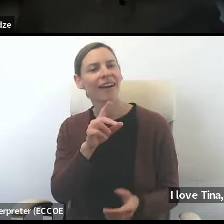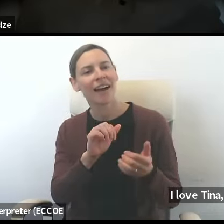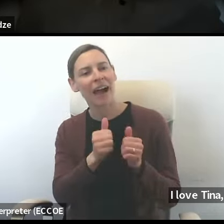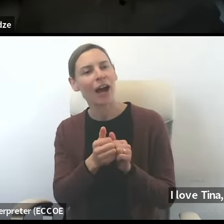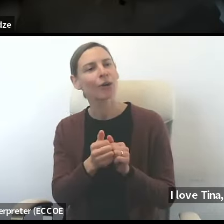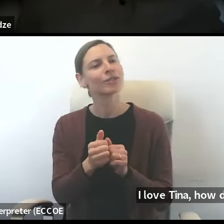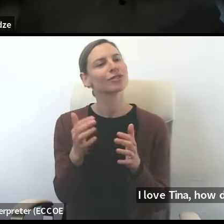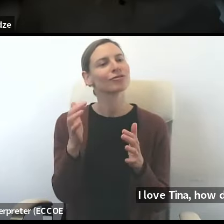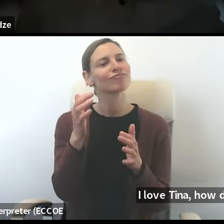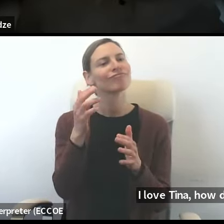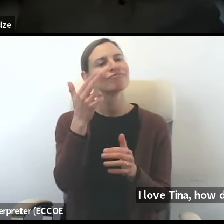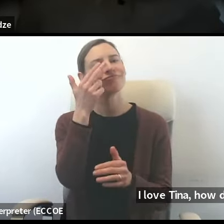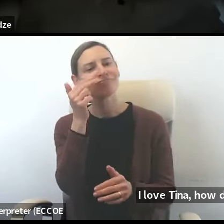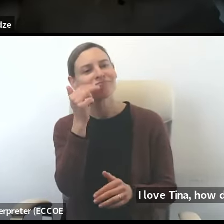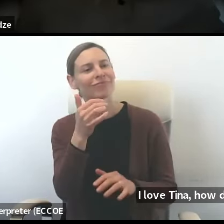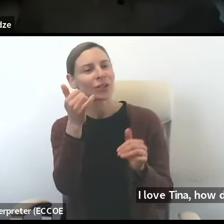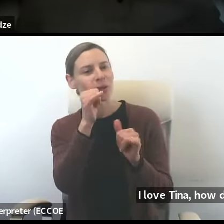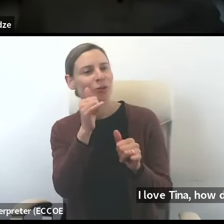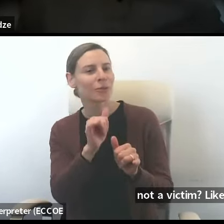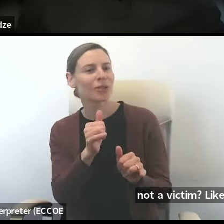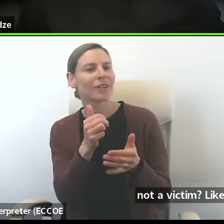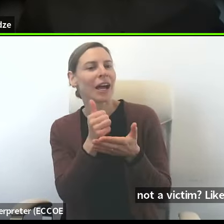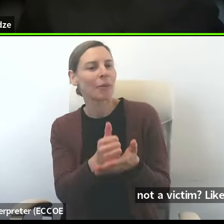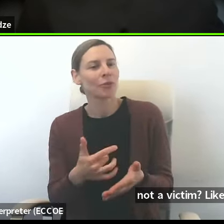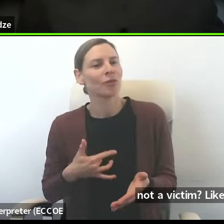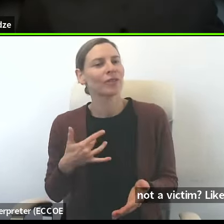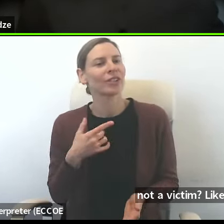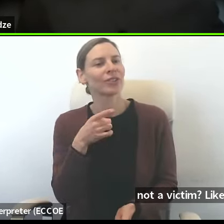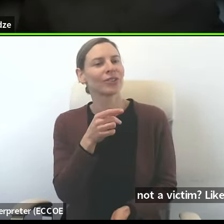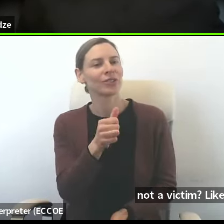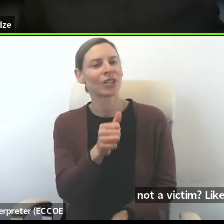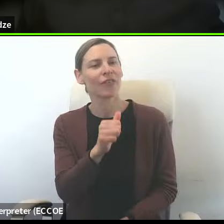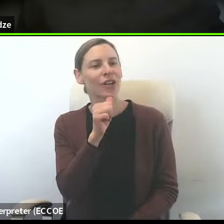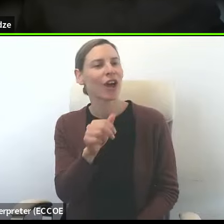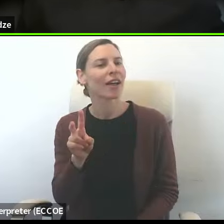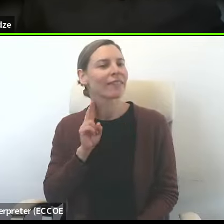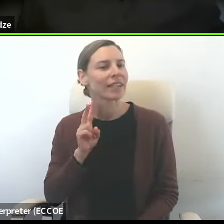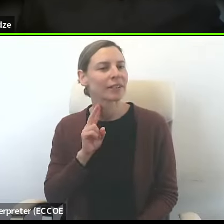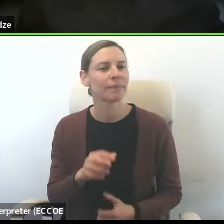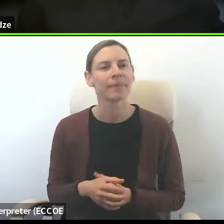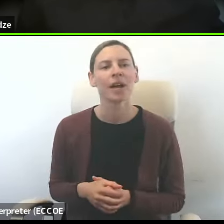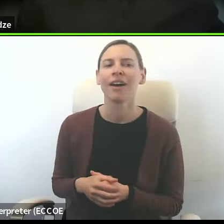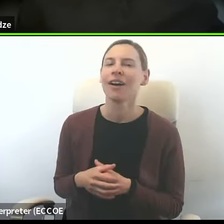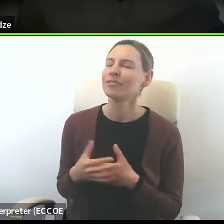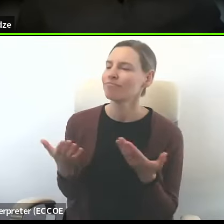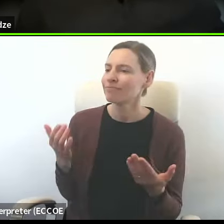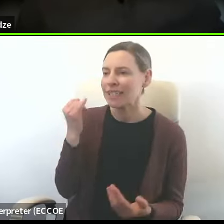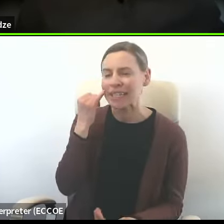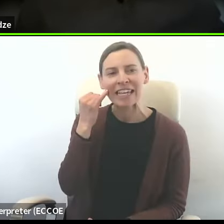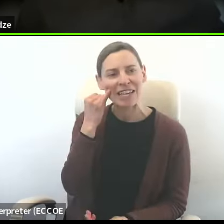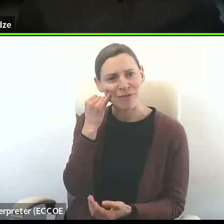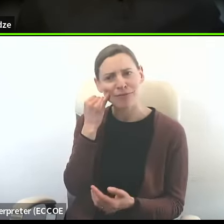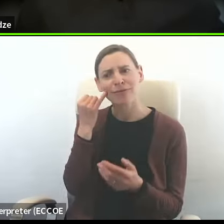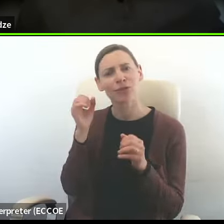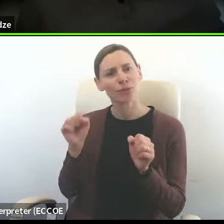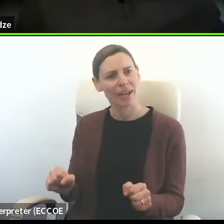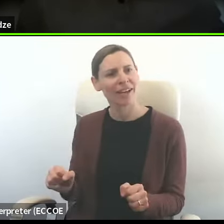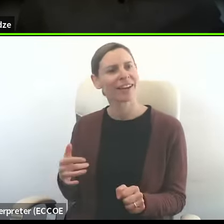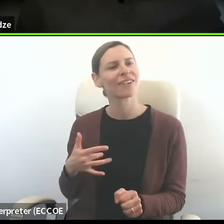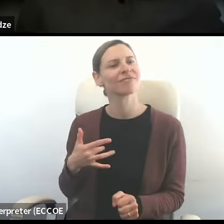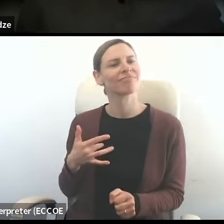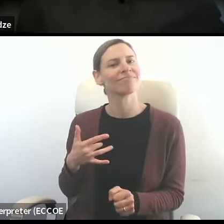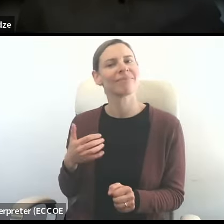you talk about the use of humor in your work? But if you allow yourself a humor, you always have a